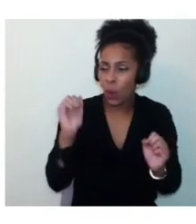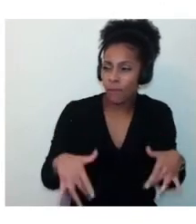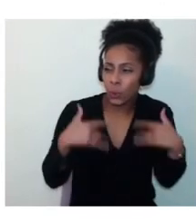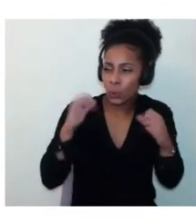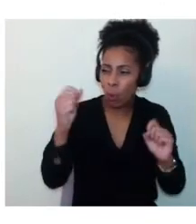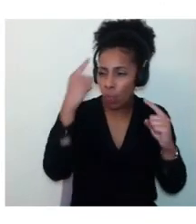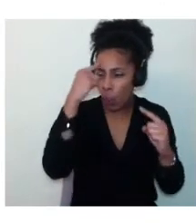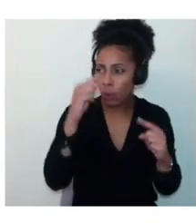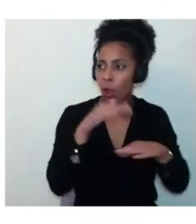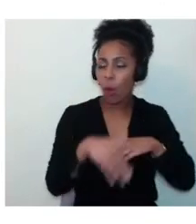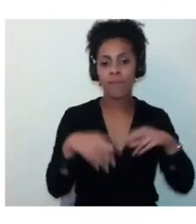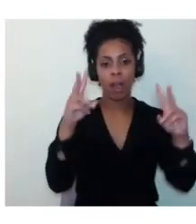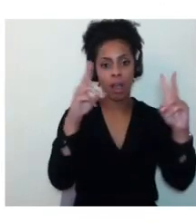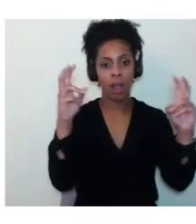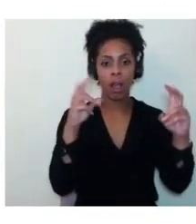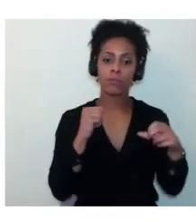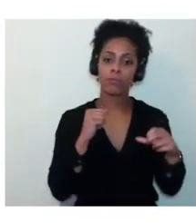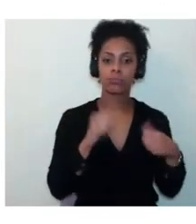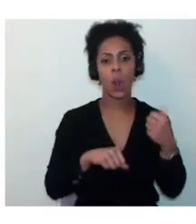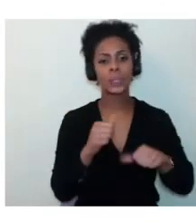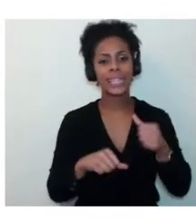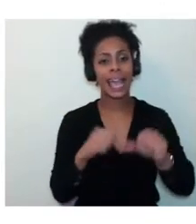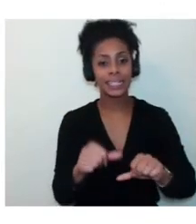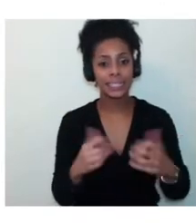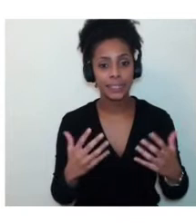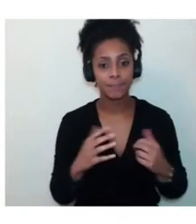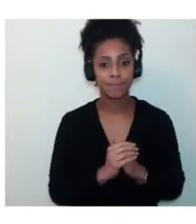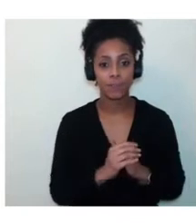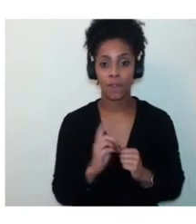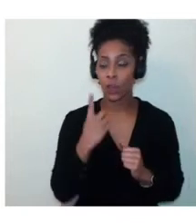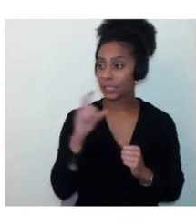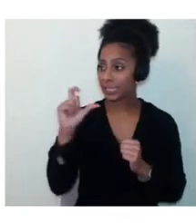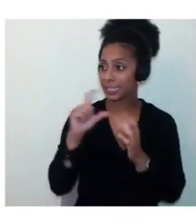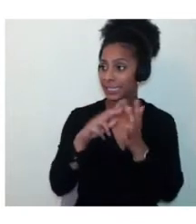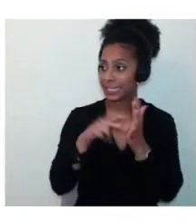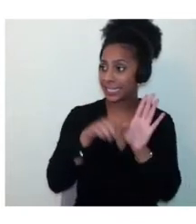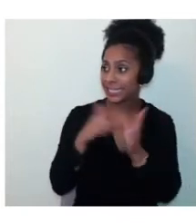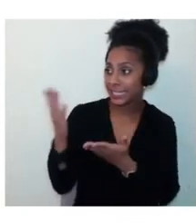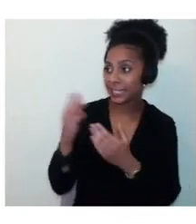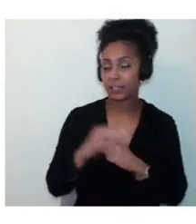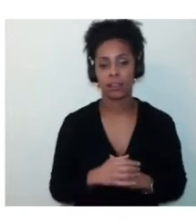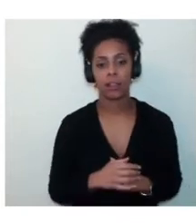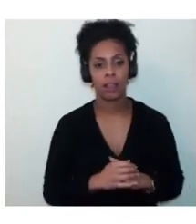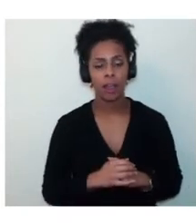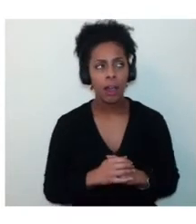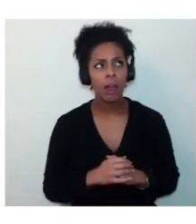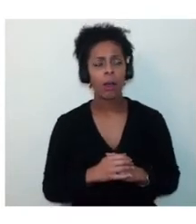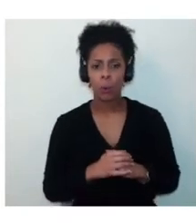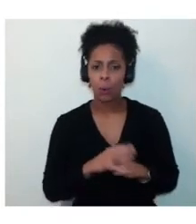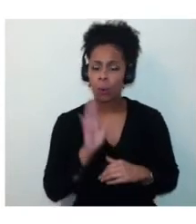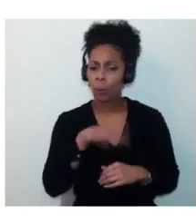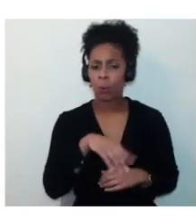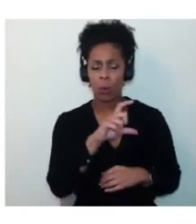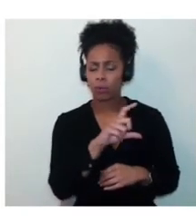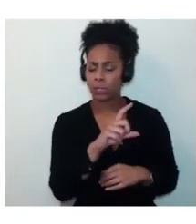process. Cindy, shall I start with you? Sure, absolutely. No, it's such a great question, Corie, because I think all the energy and passion in the